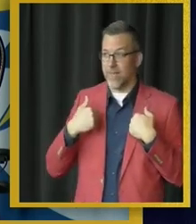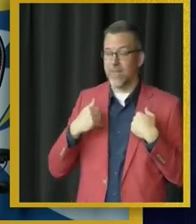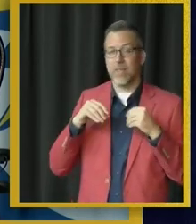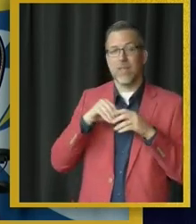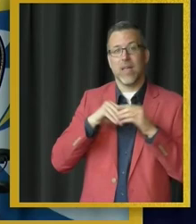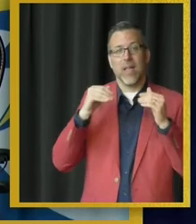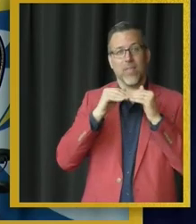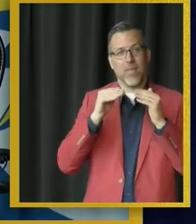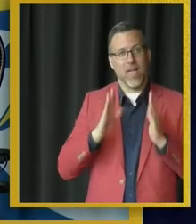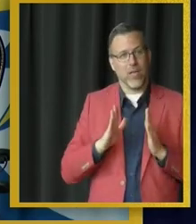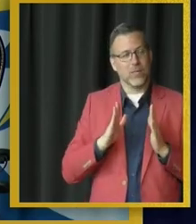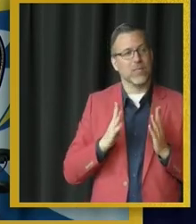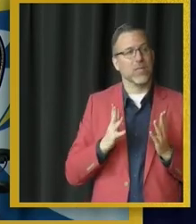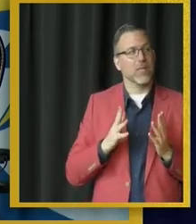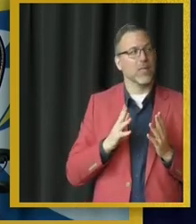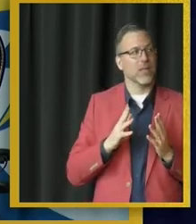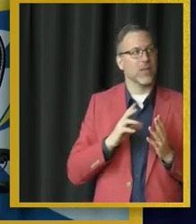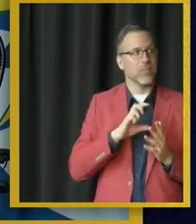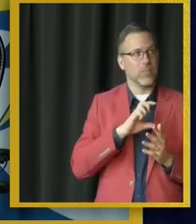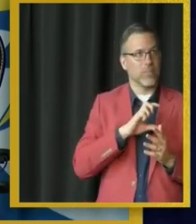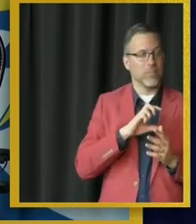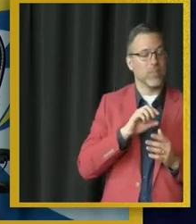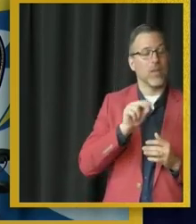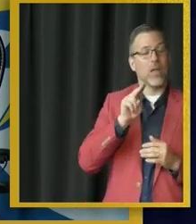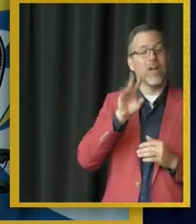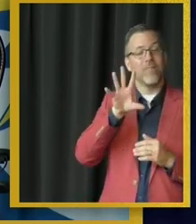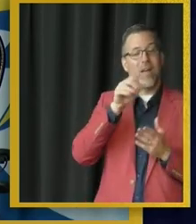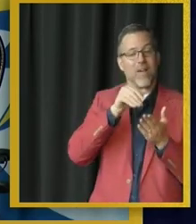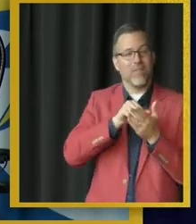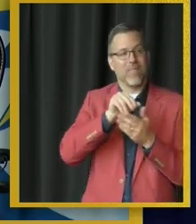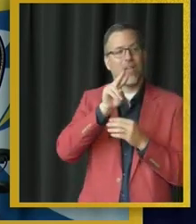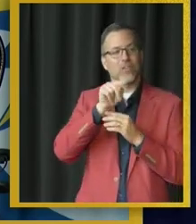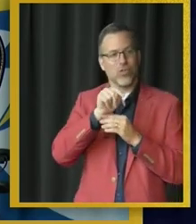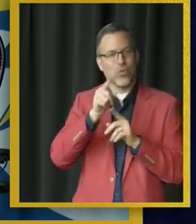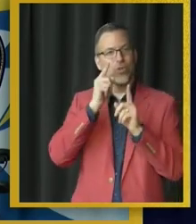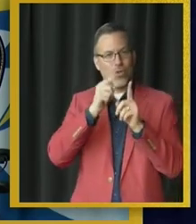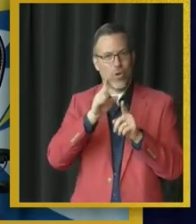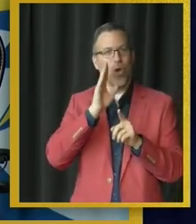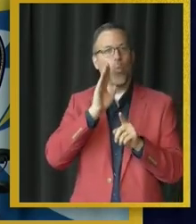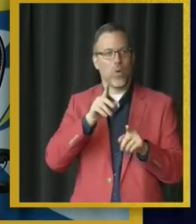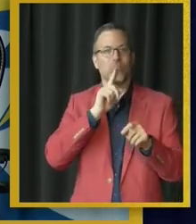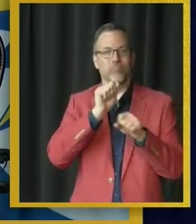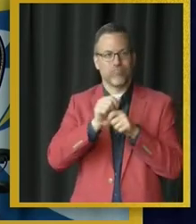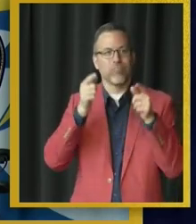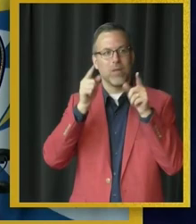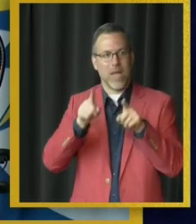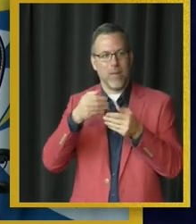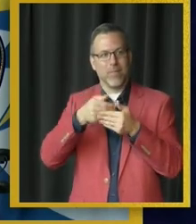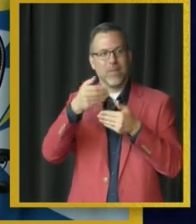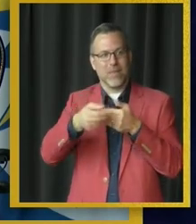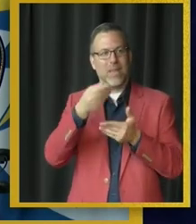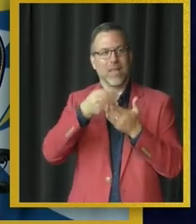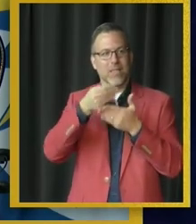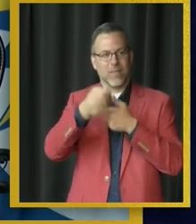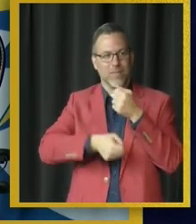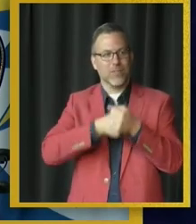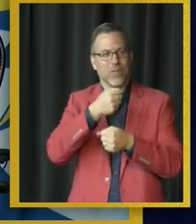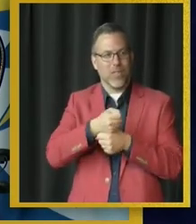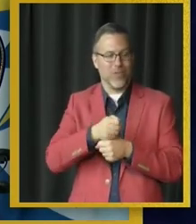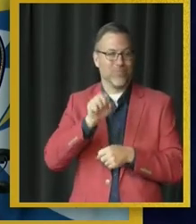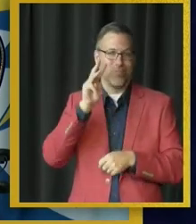Angie Hubbard, believes our 5,000-unit goal for affordable housing will be achieved this next fiscal year.